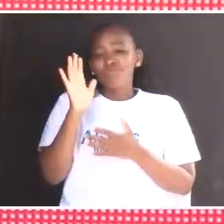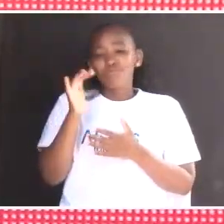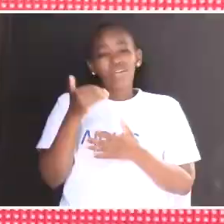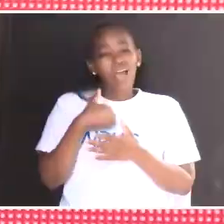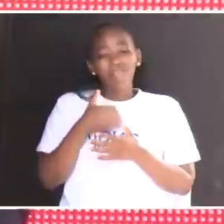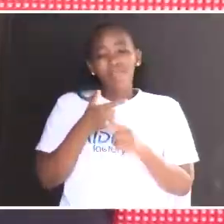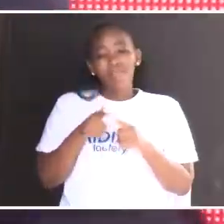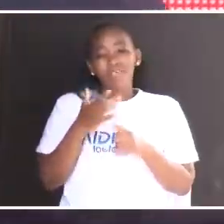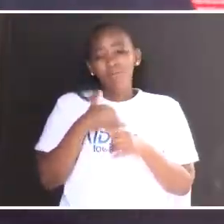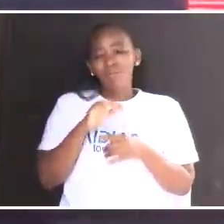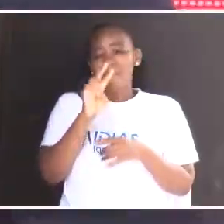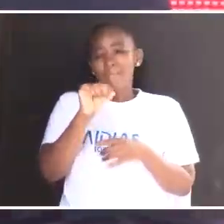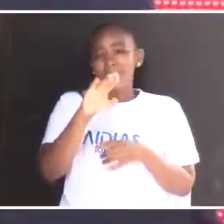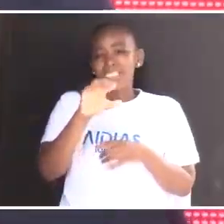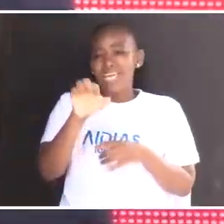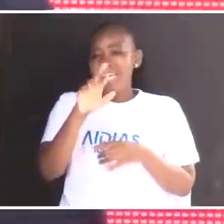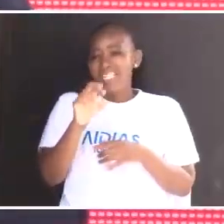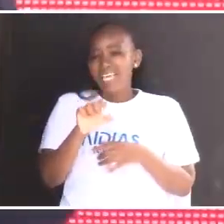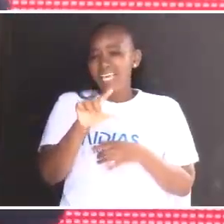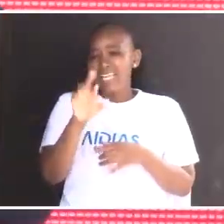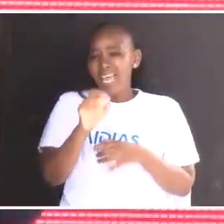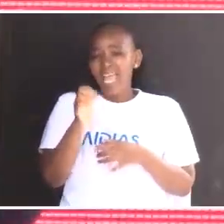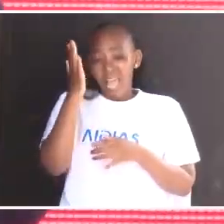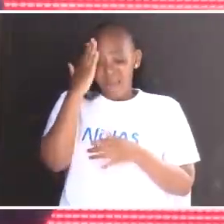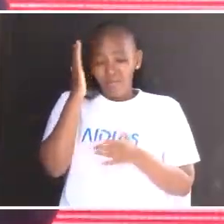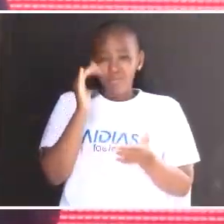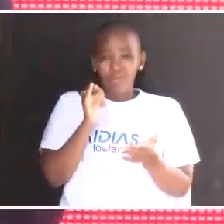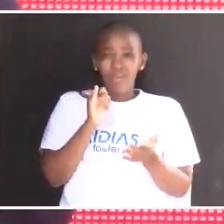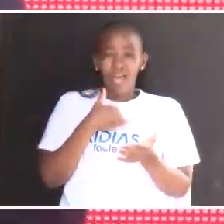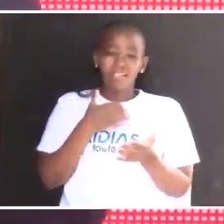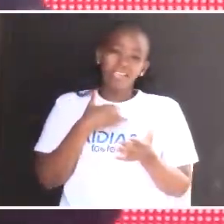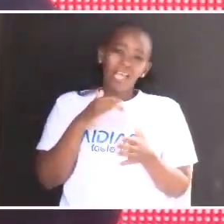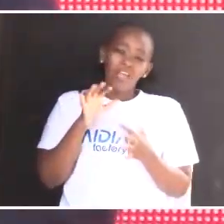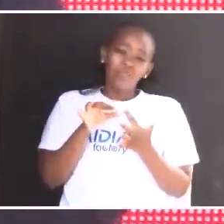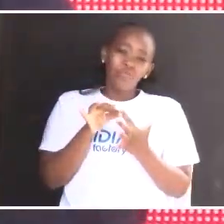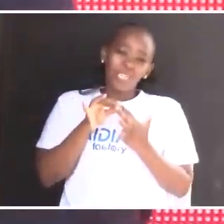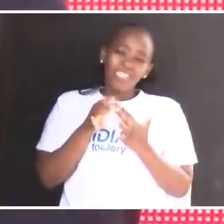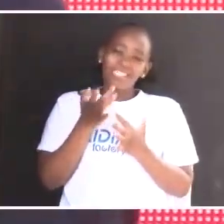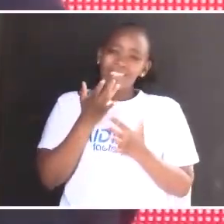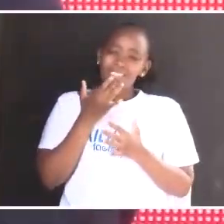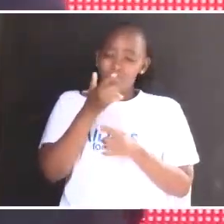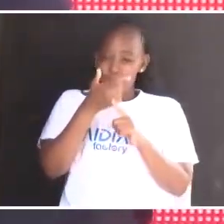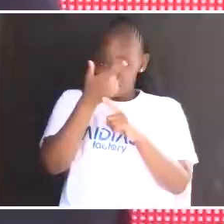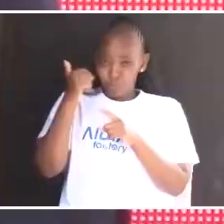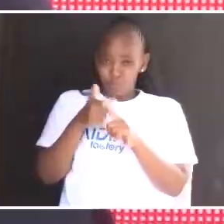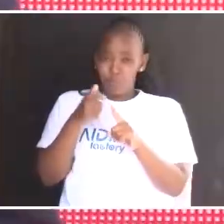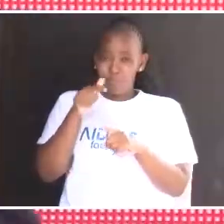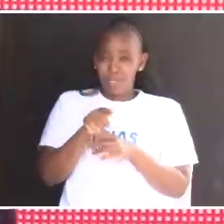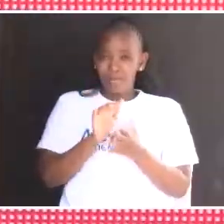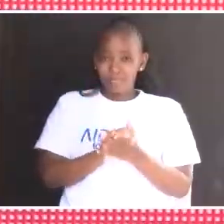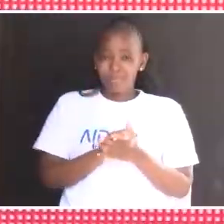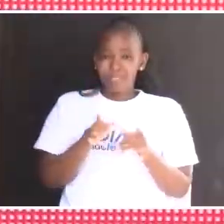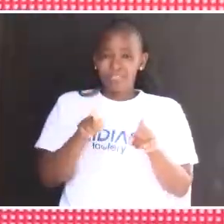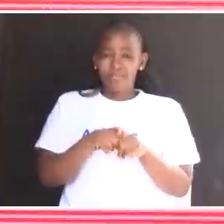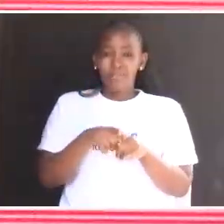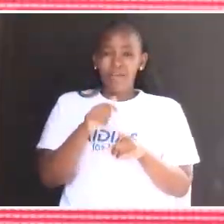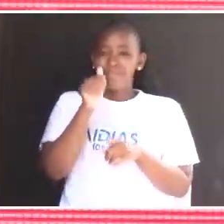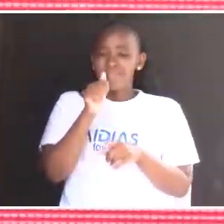for mishebebe. So, and I'm sure it has a unique taste because it comes from here. Then we have trade